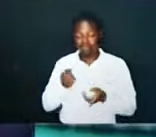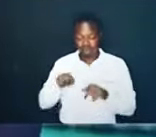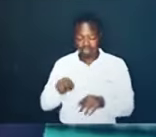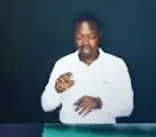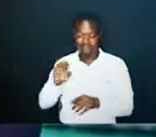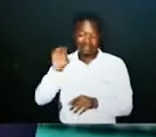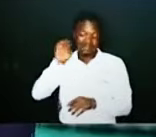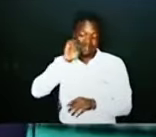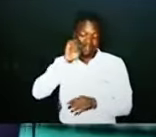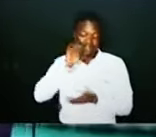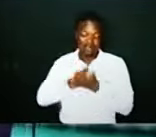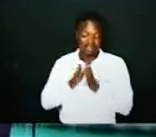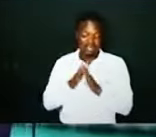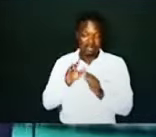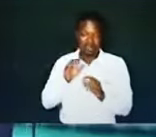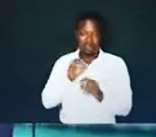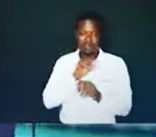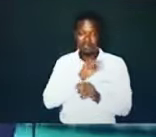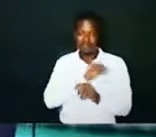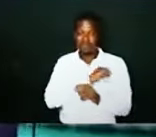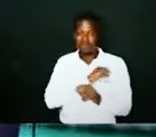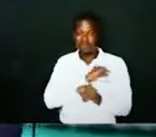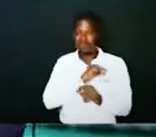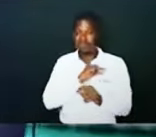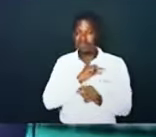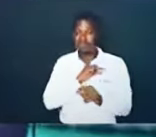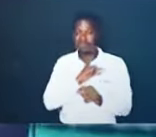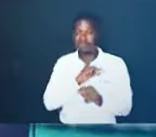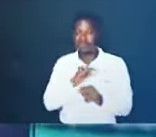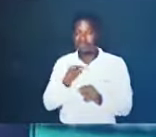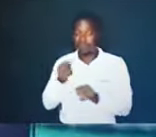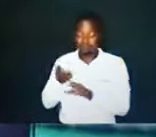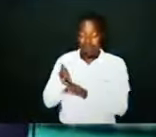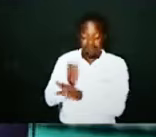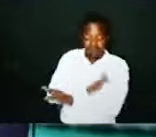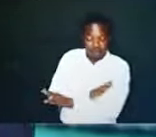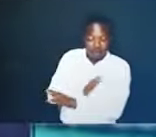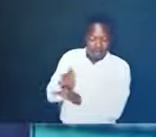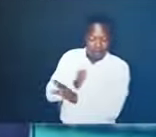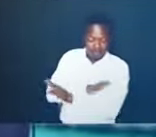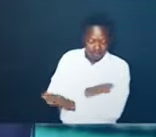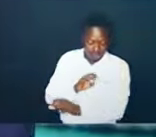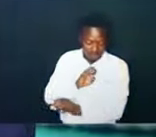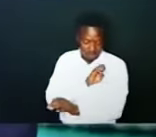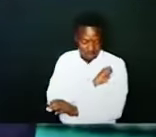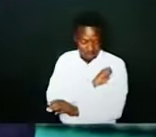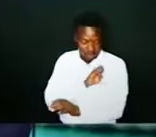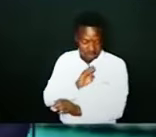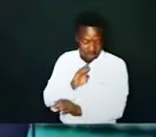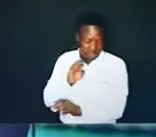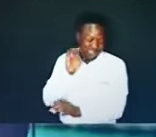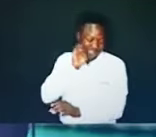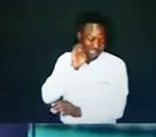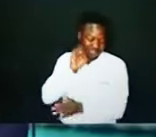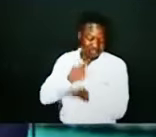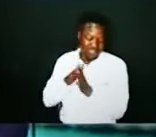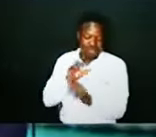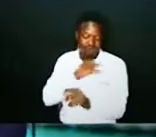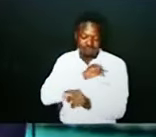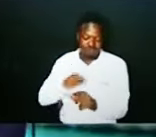queen than the king honored a certain man called Haman. Now, Esther Beye or him mape and Che and